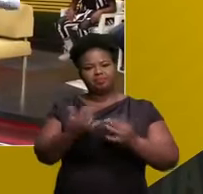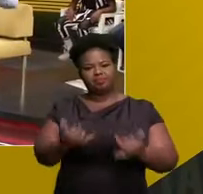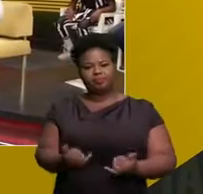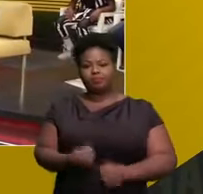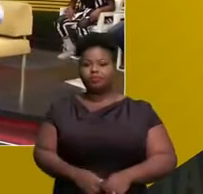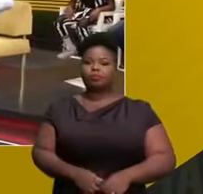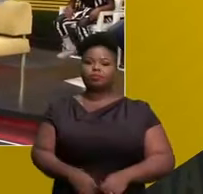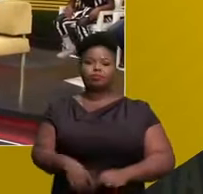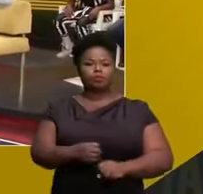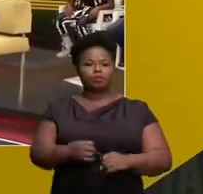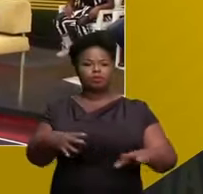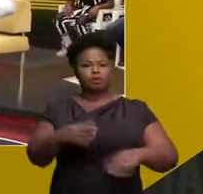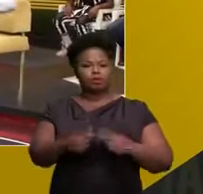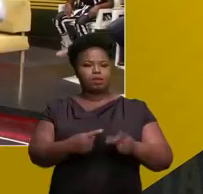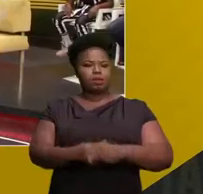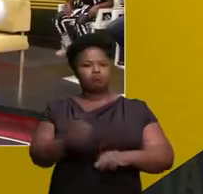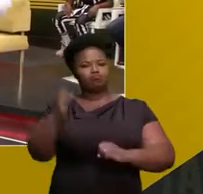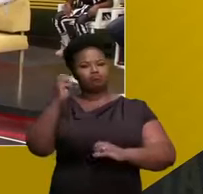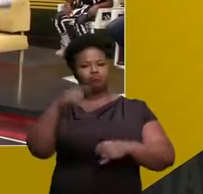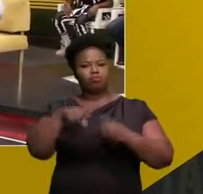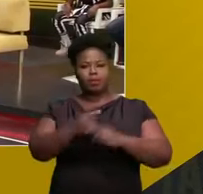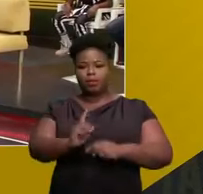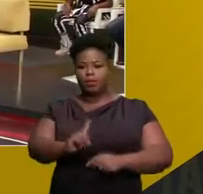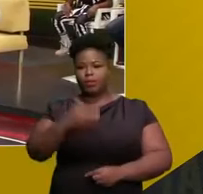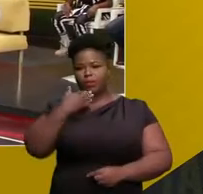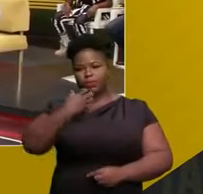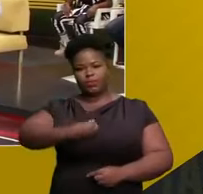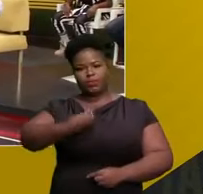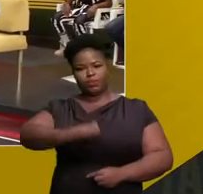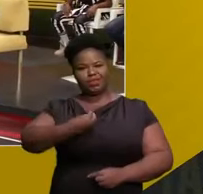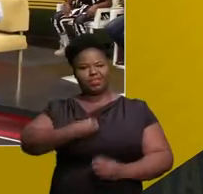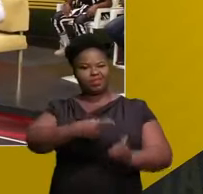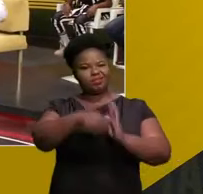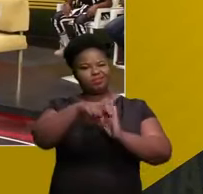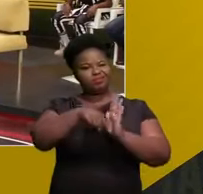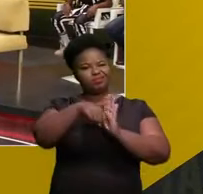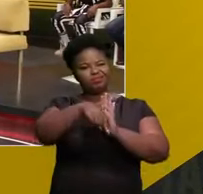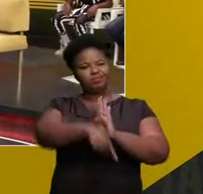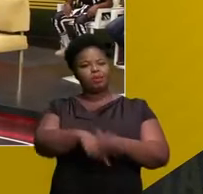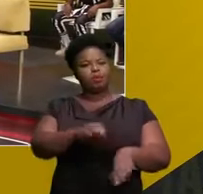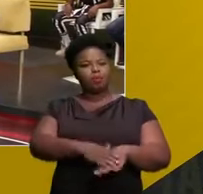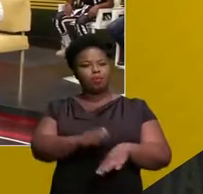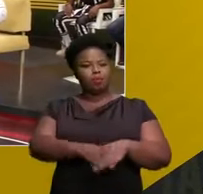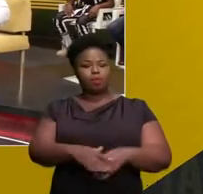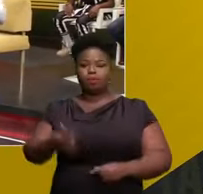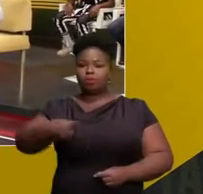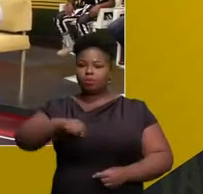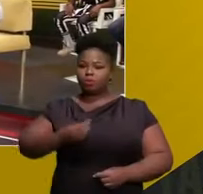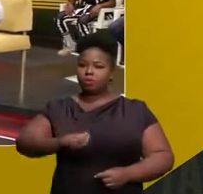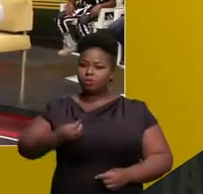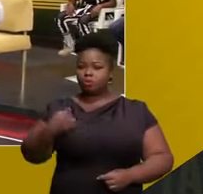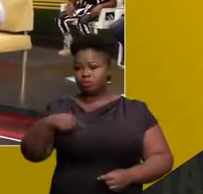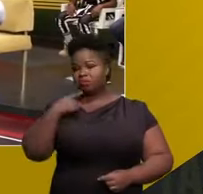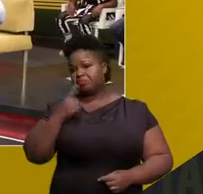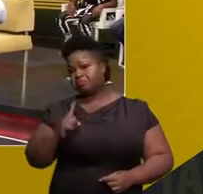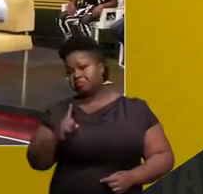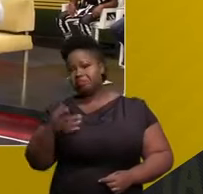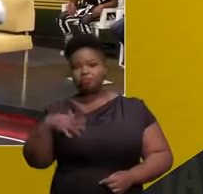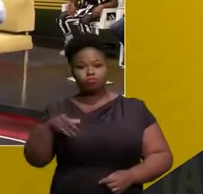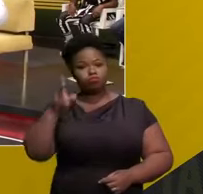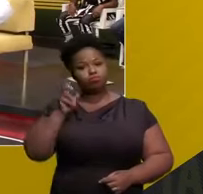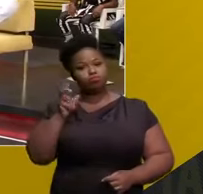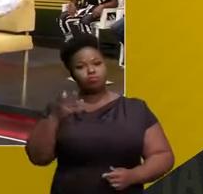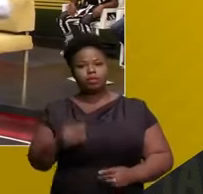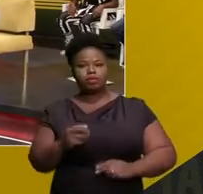them, change the pants in the about 40 amount of basha. Sit dig it a lot of good and bella and bella tina. Jim and Tabasha, Smook Tina, Smook Zogala,